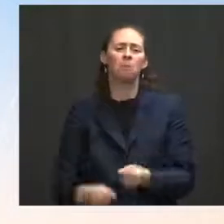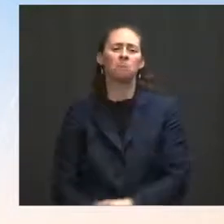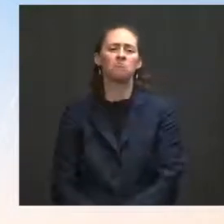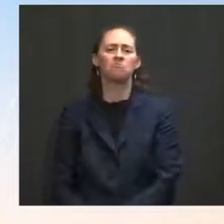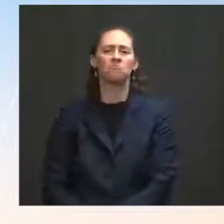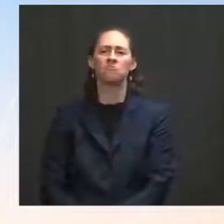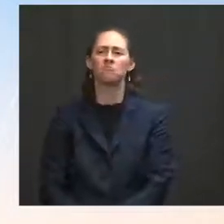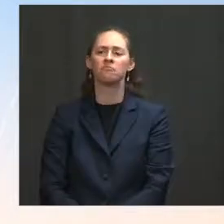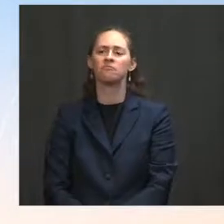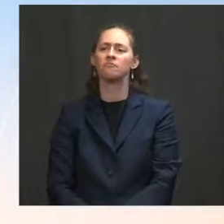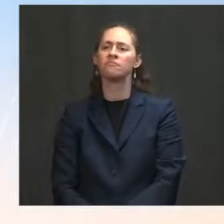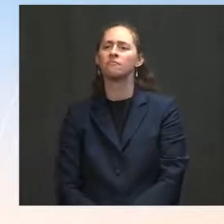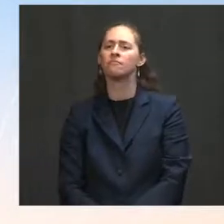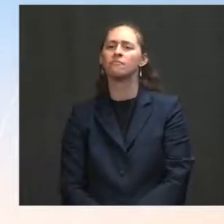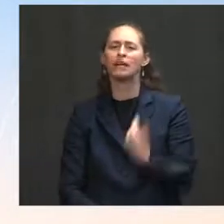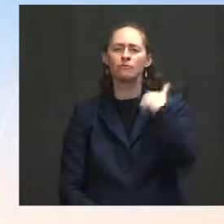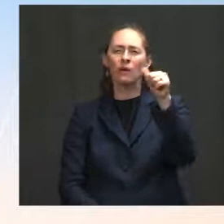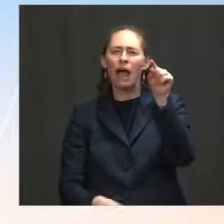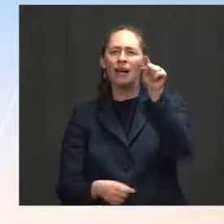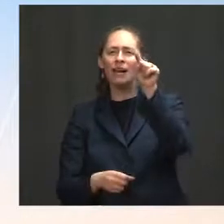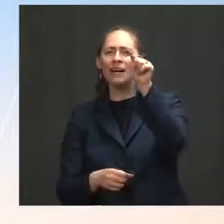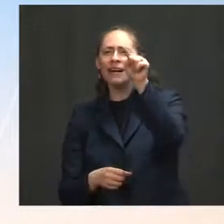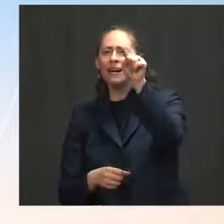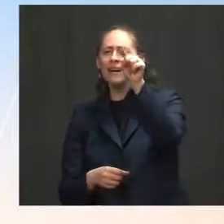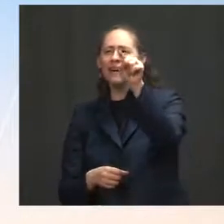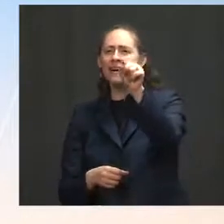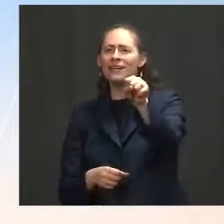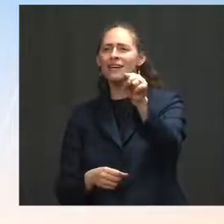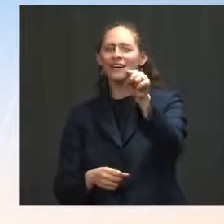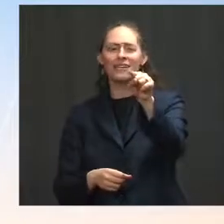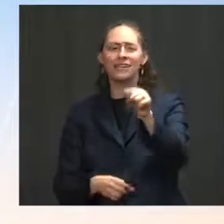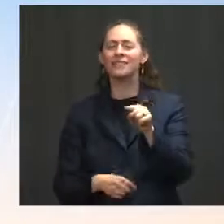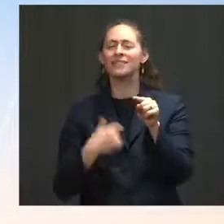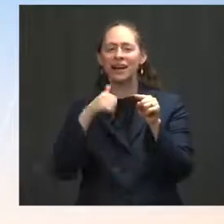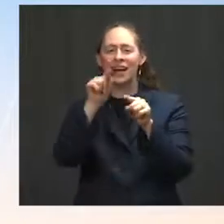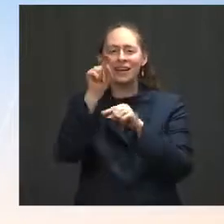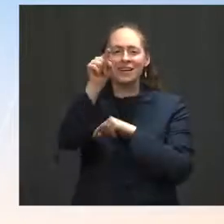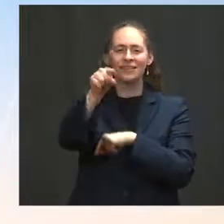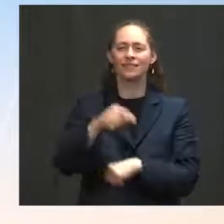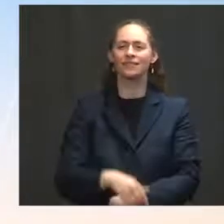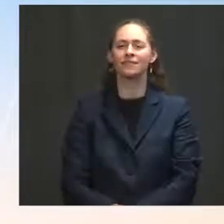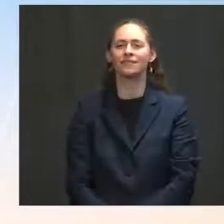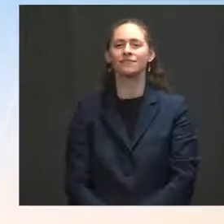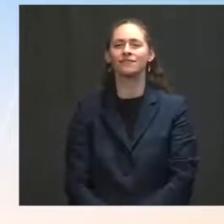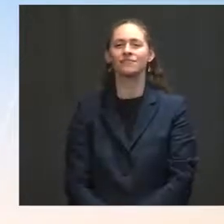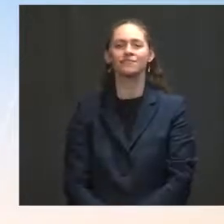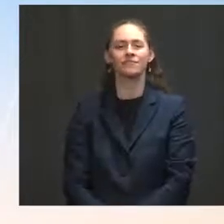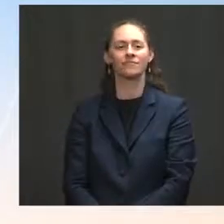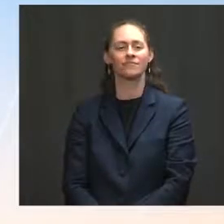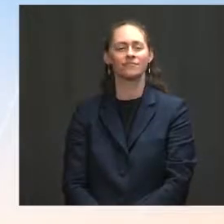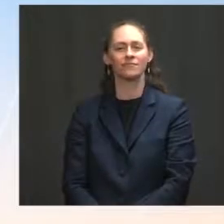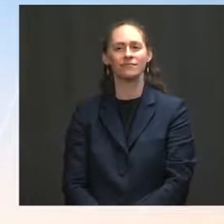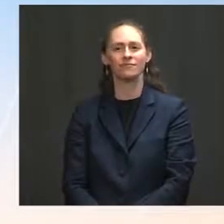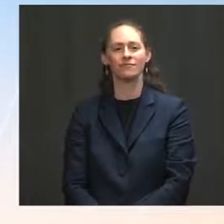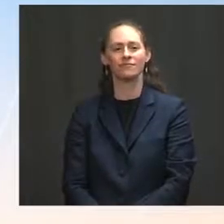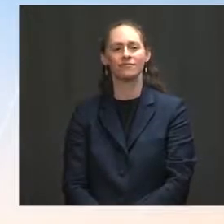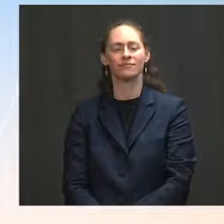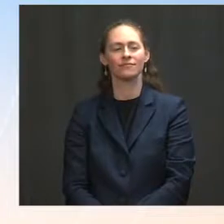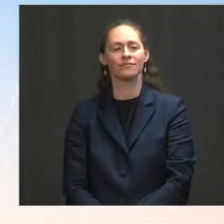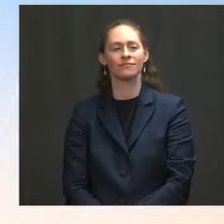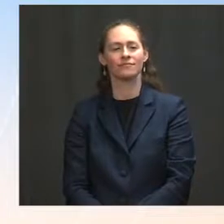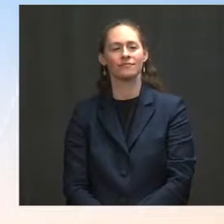all the way to the back because I'm not great at doing that. Go all the way in the, yeah, go ahead. Go ahead. Thank you, Jen. On the